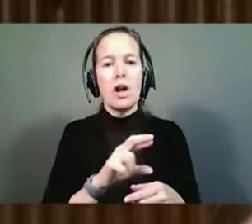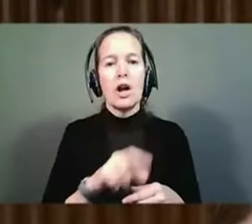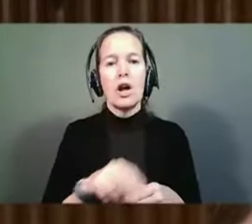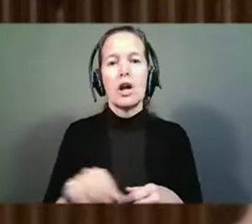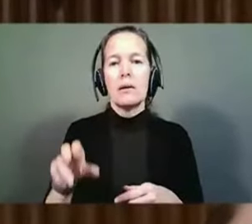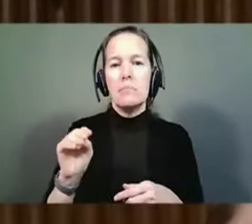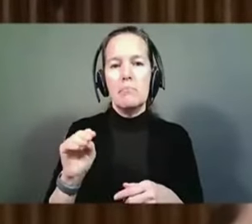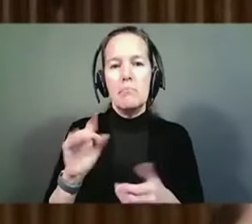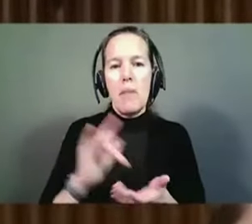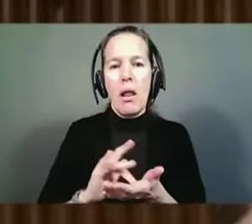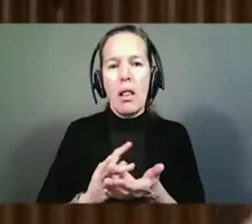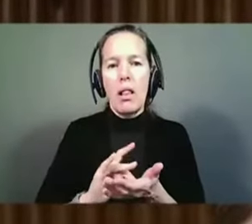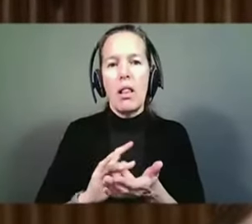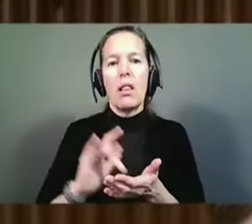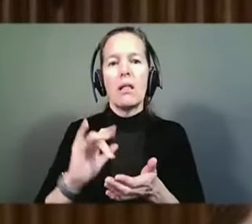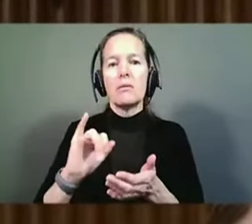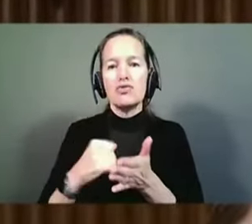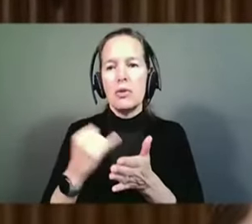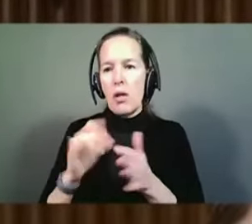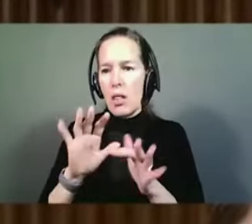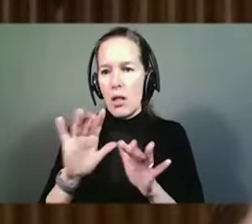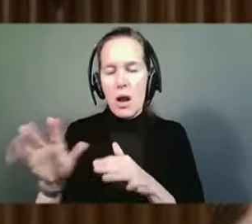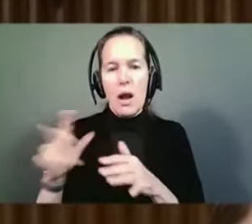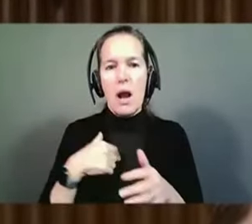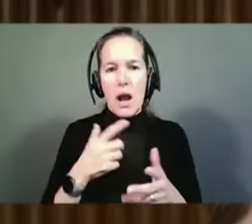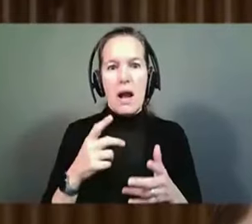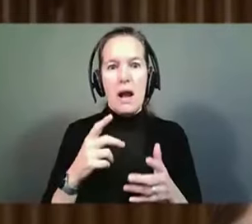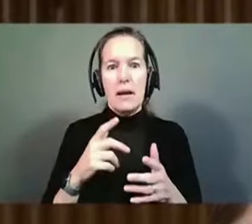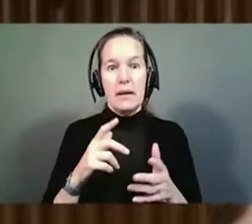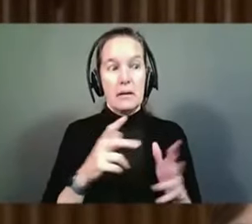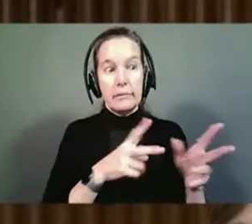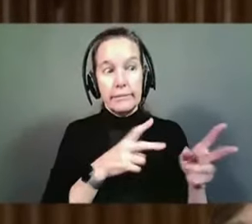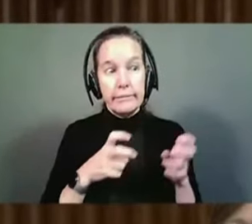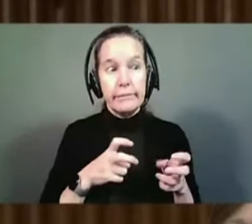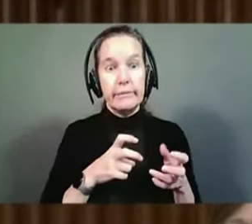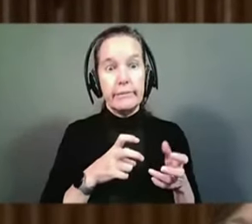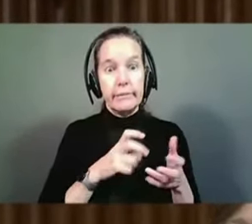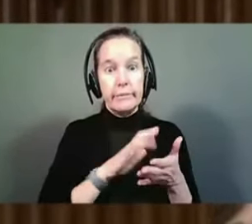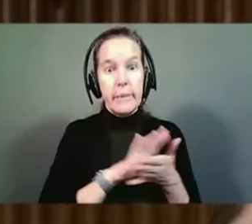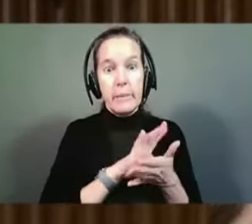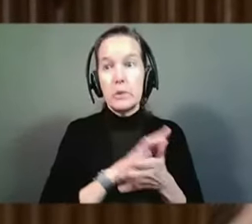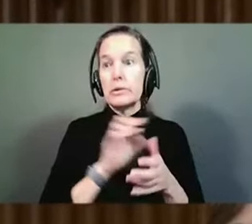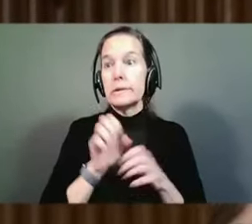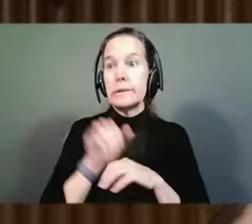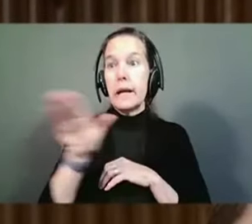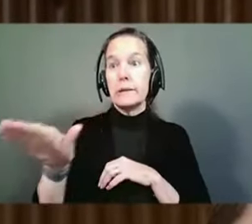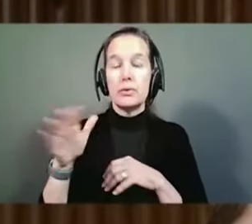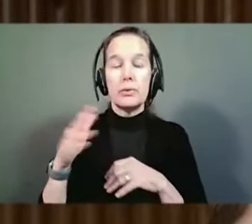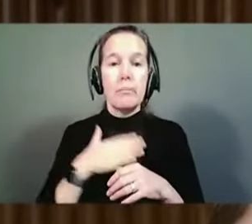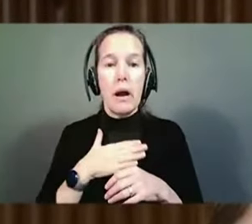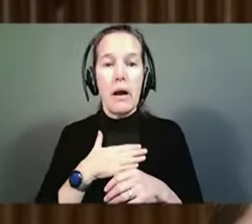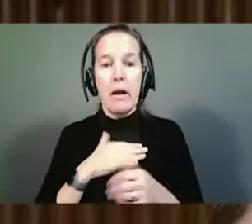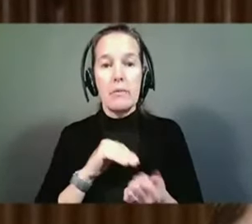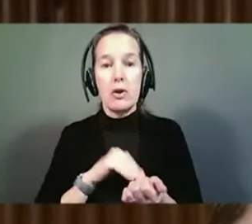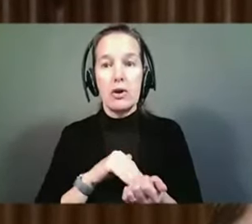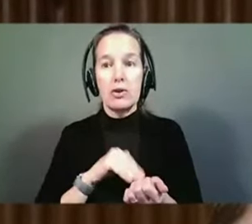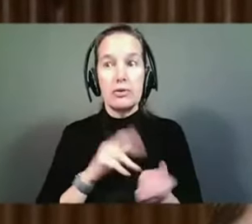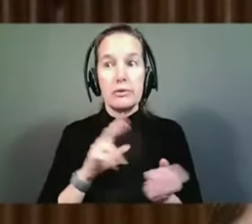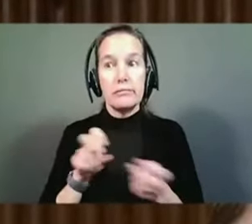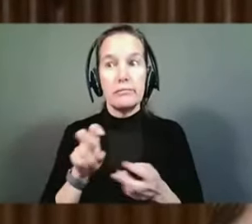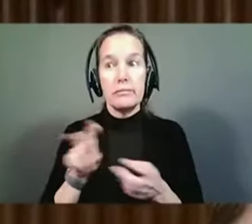papers to my providers. We are experts from a lived experience, and because some of us are getting in